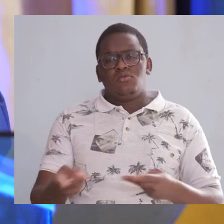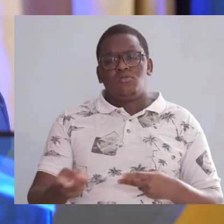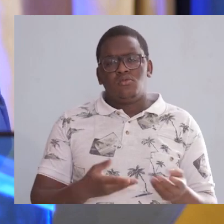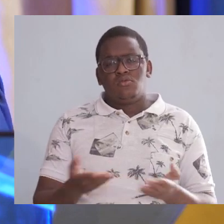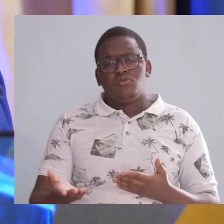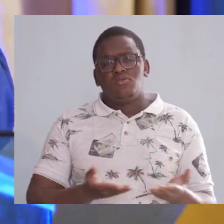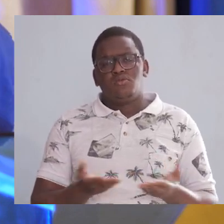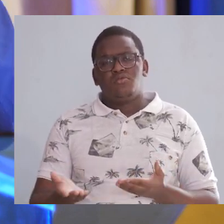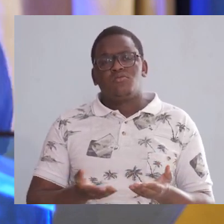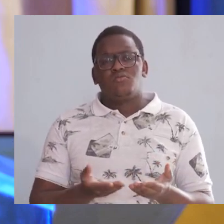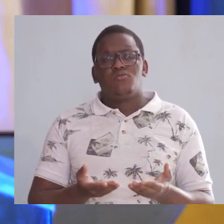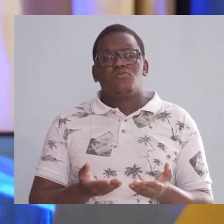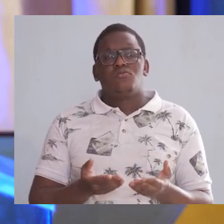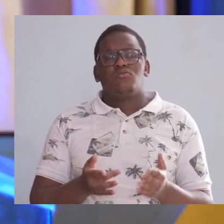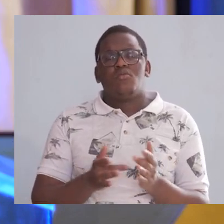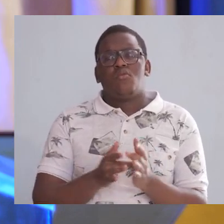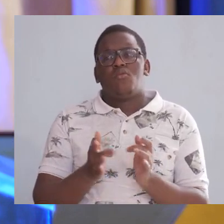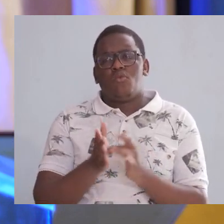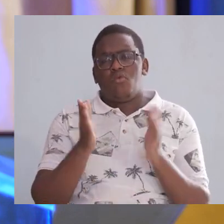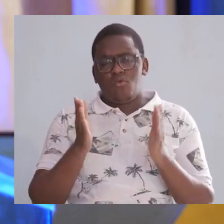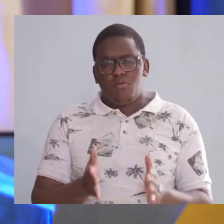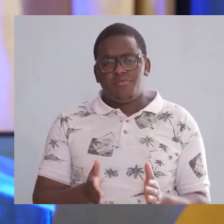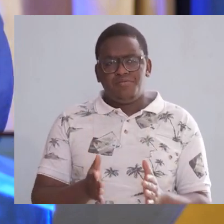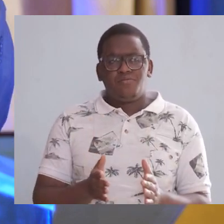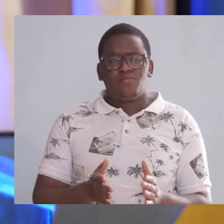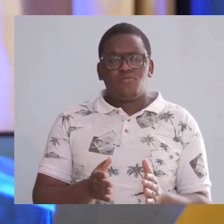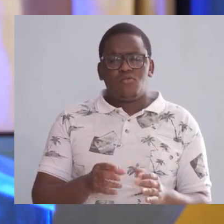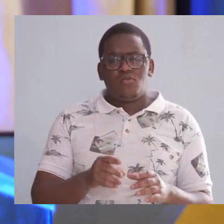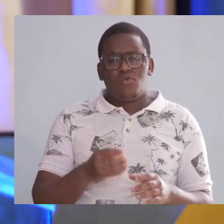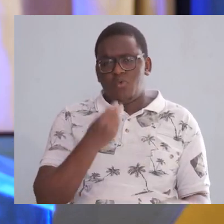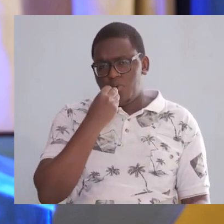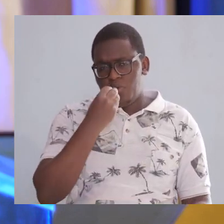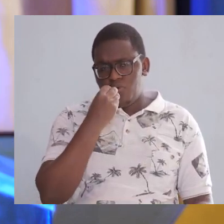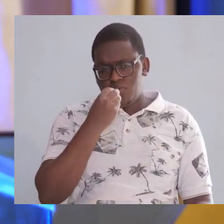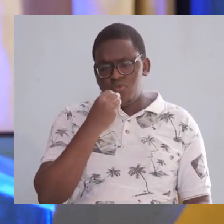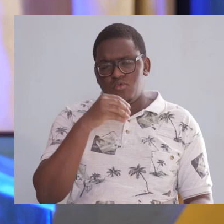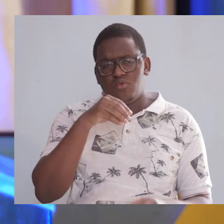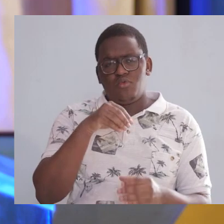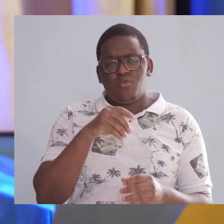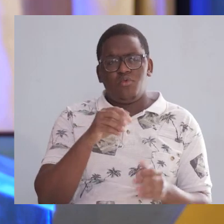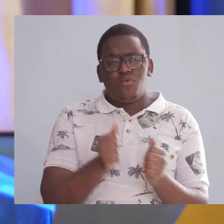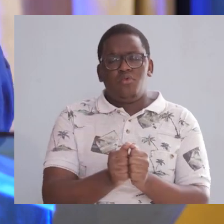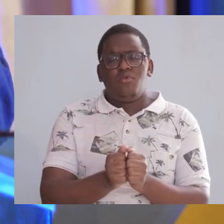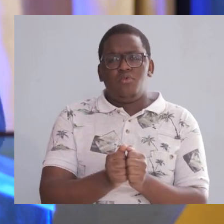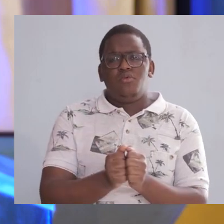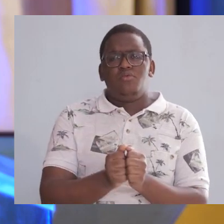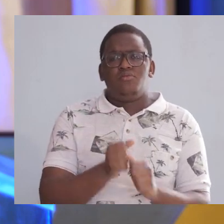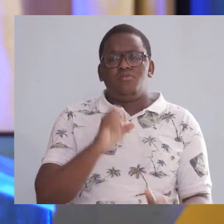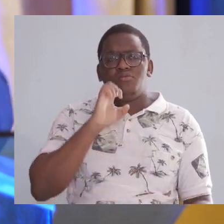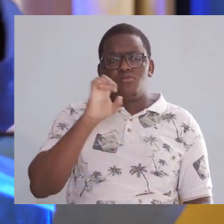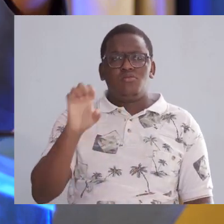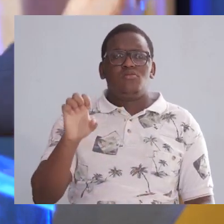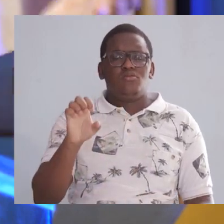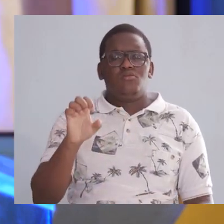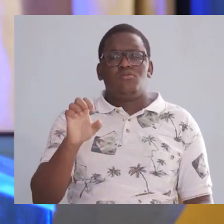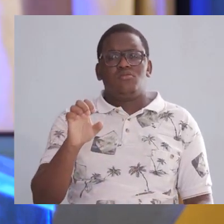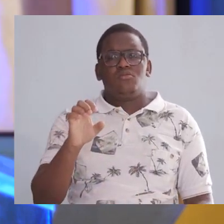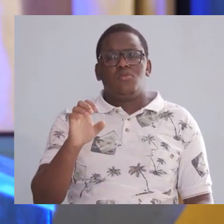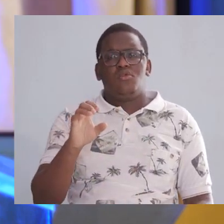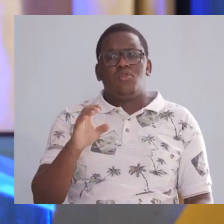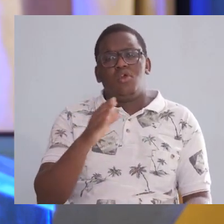the Christ had dined with him, Zacchaeus rose from the meal and he says, half of my wealth I give to the